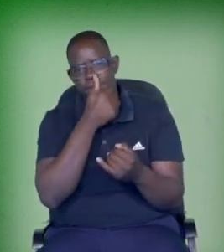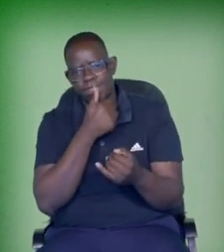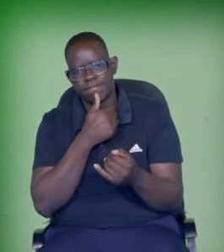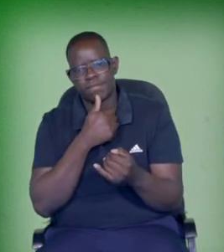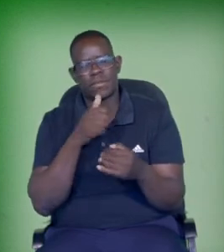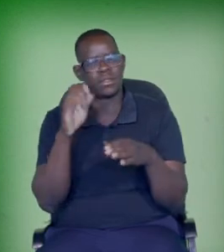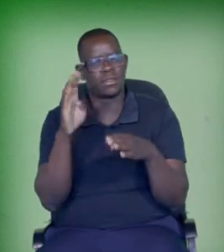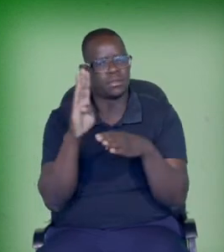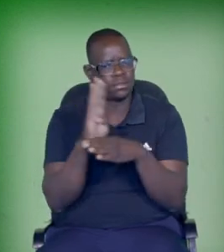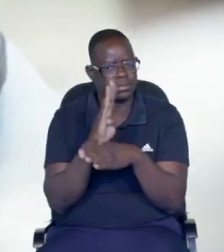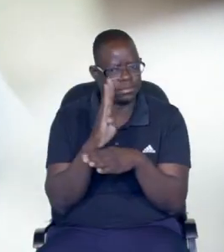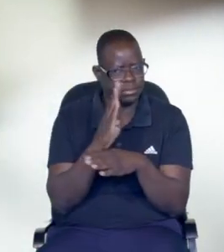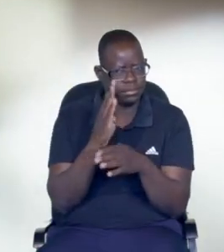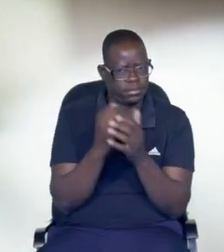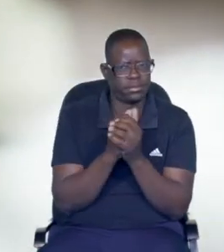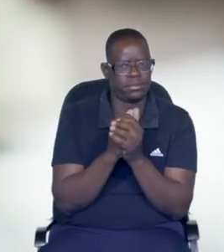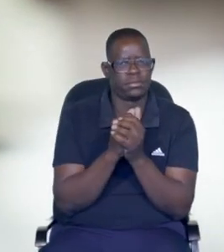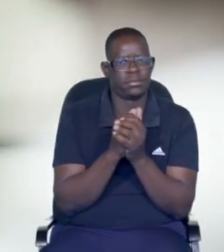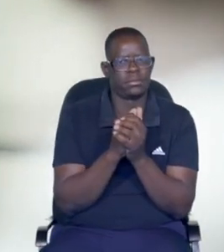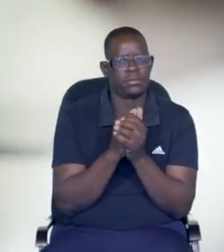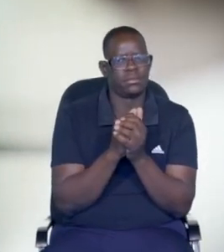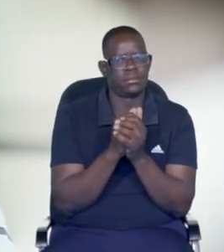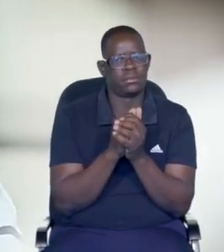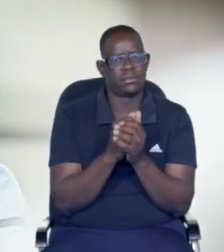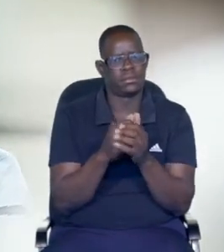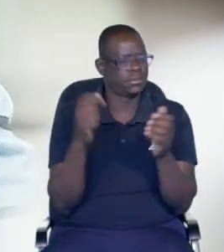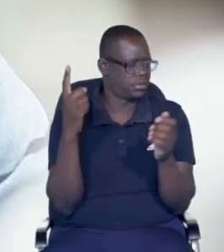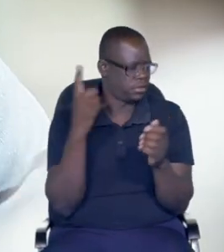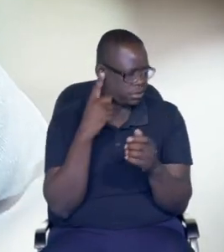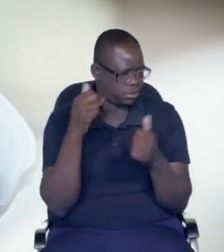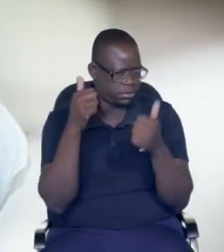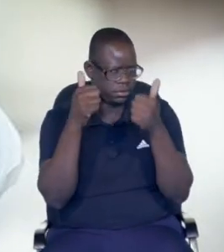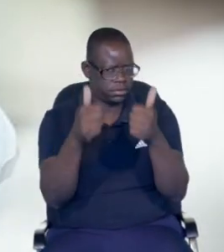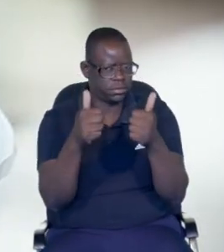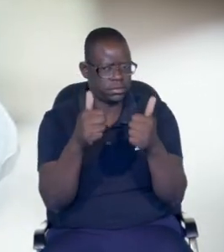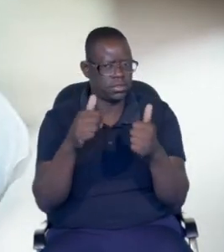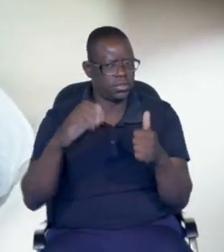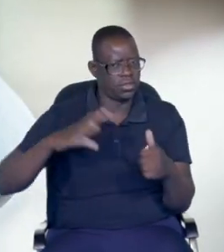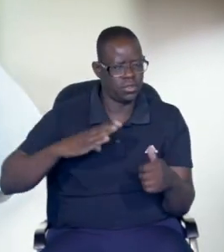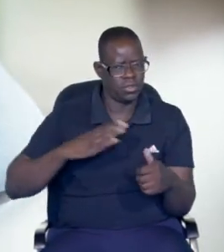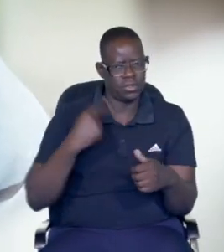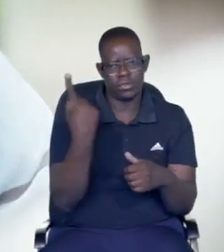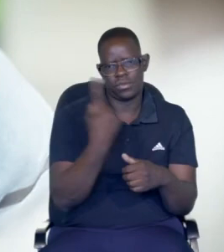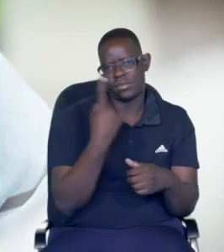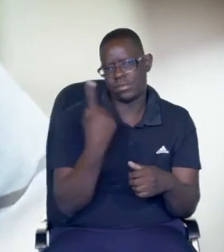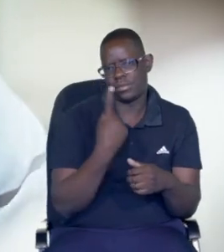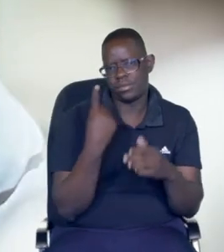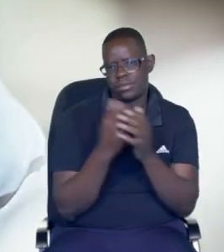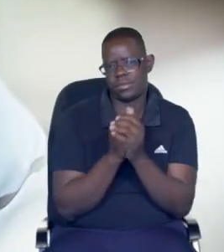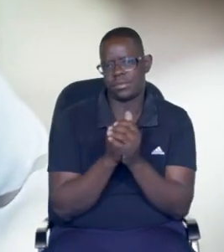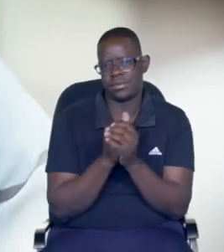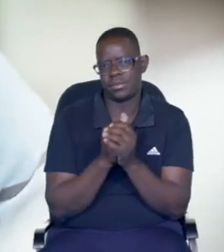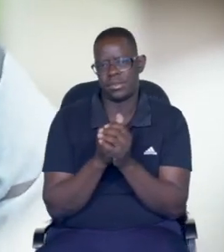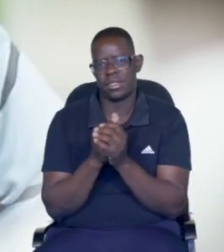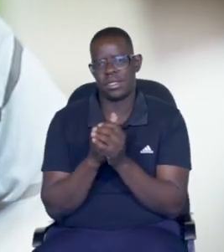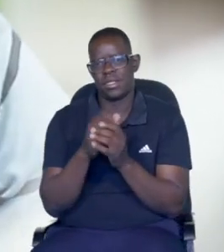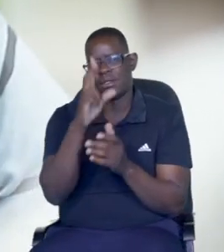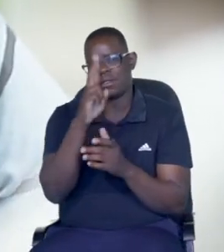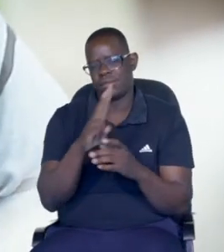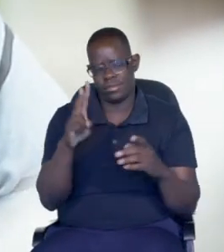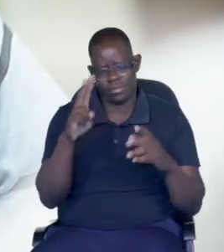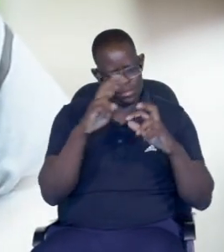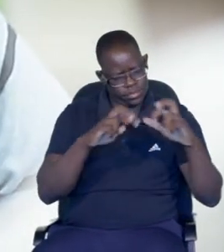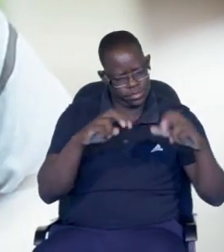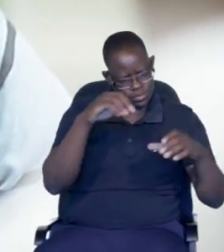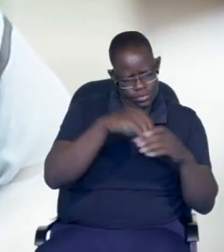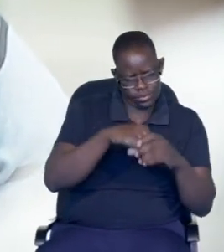business matters. Wow, that sounds pretty good to me. Be your own boss and nobody's looking into your